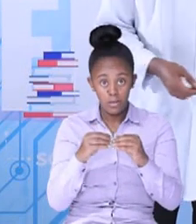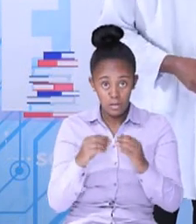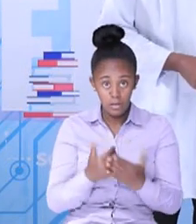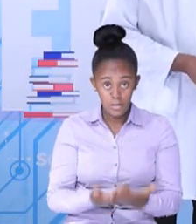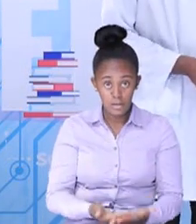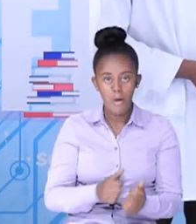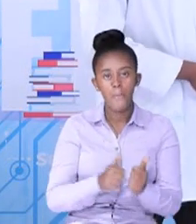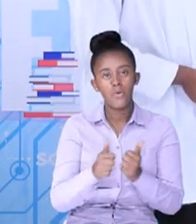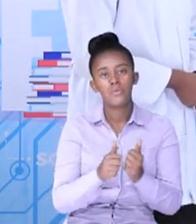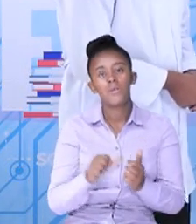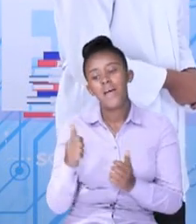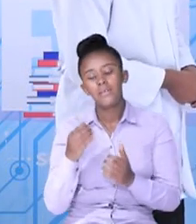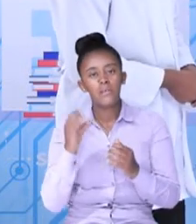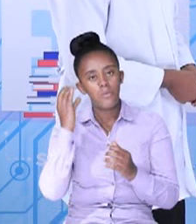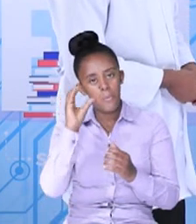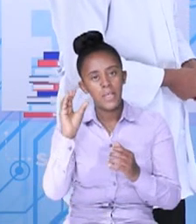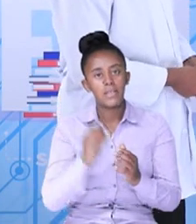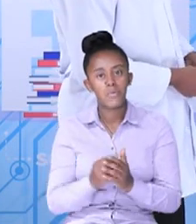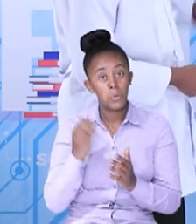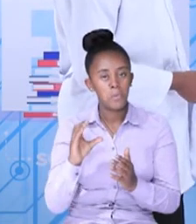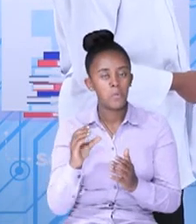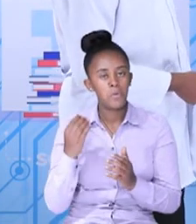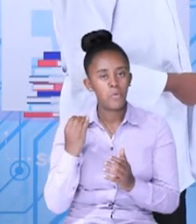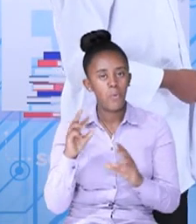Now let's proceed on the other subtopics.